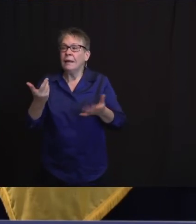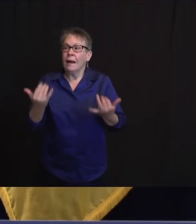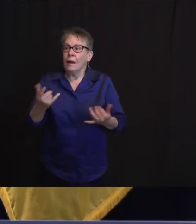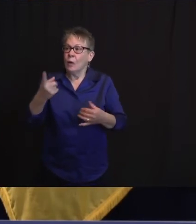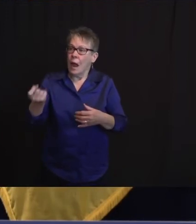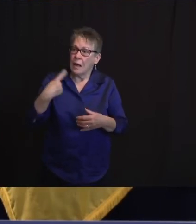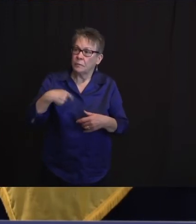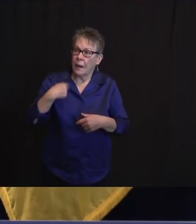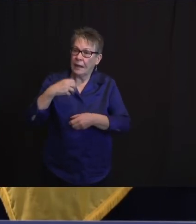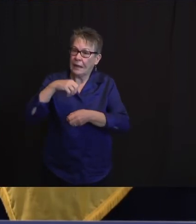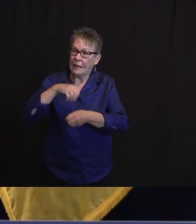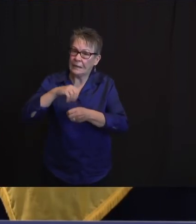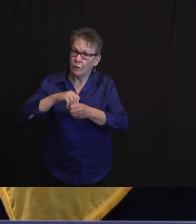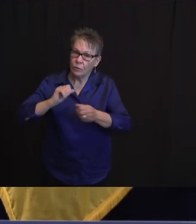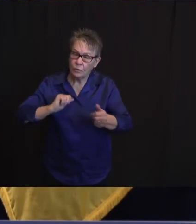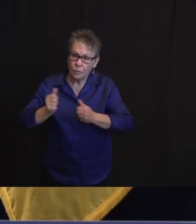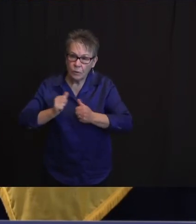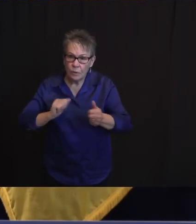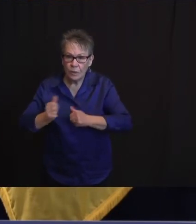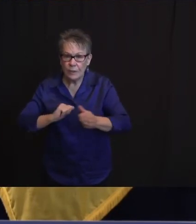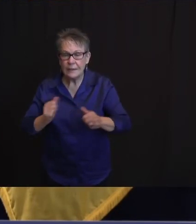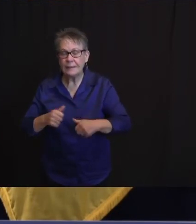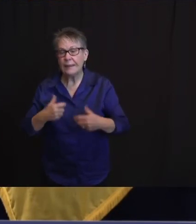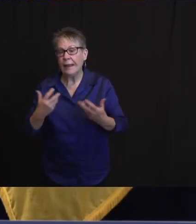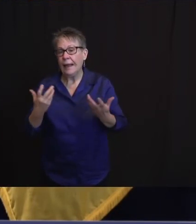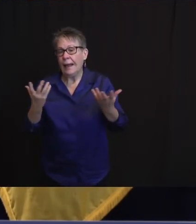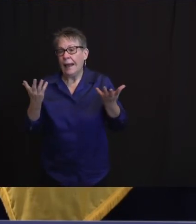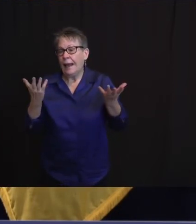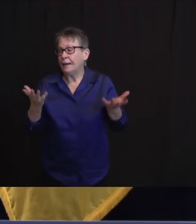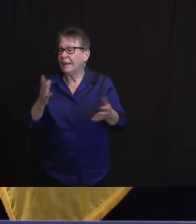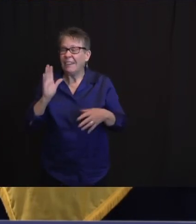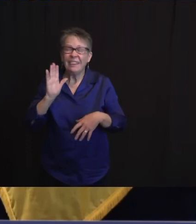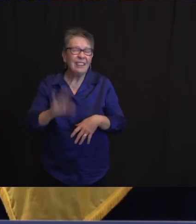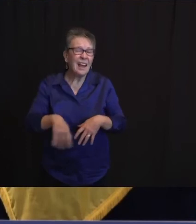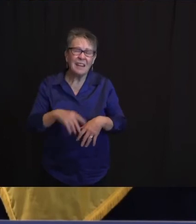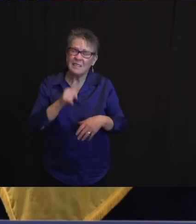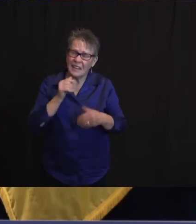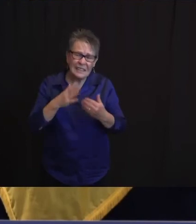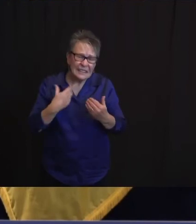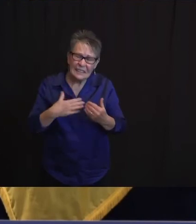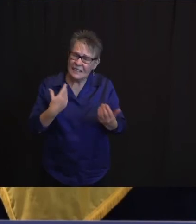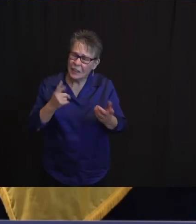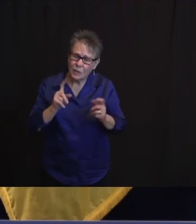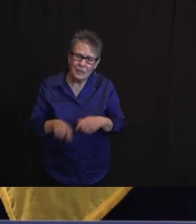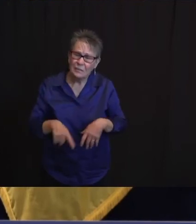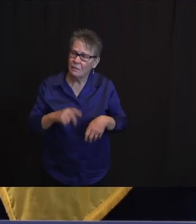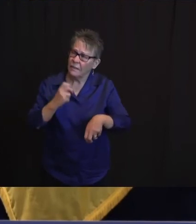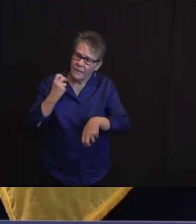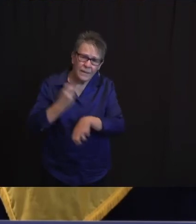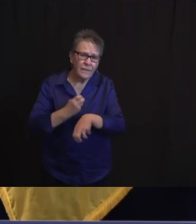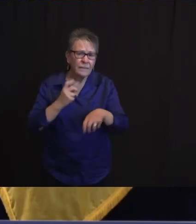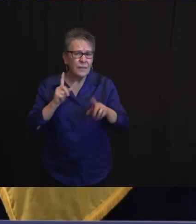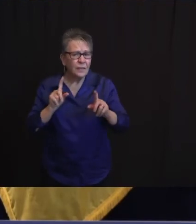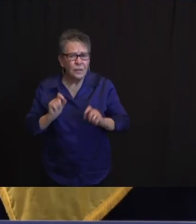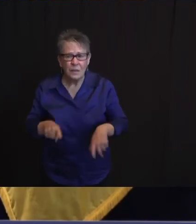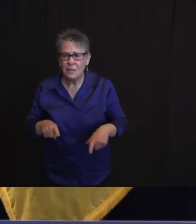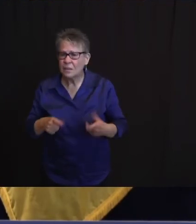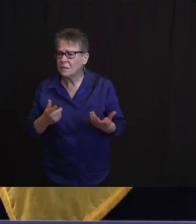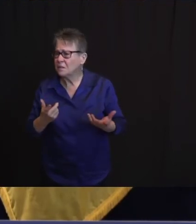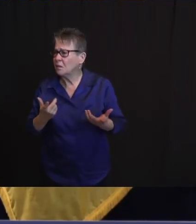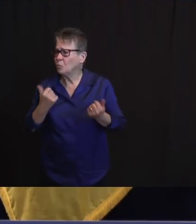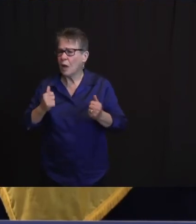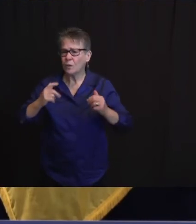it's a very difficult decision. We didn't come to it lightly. We're balancing physical and mental health here. We